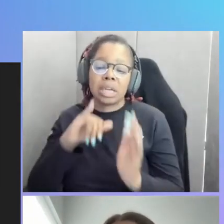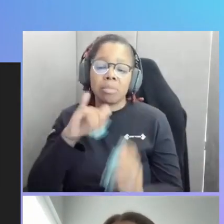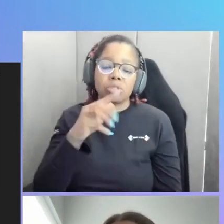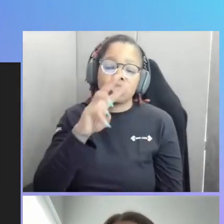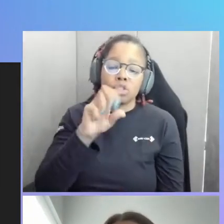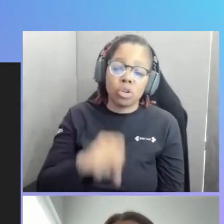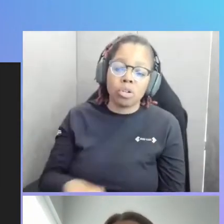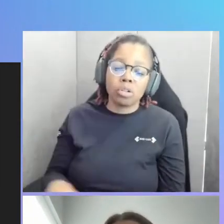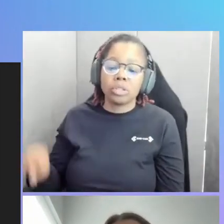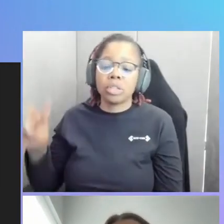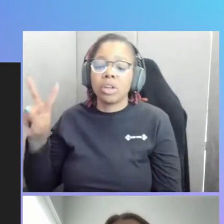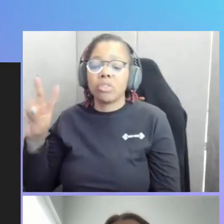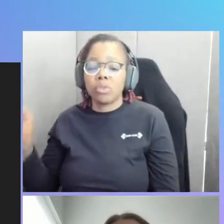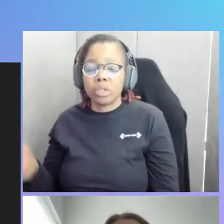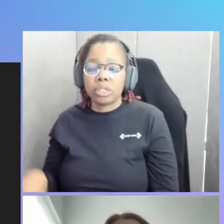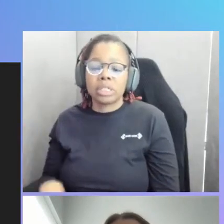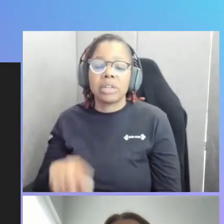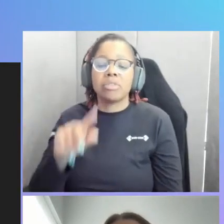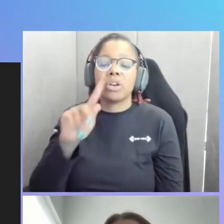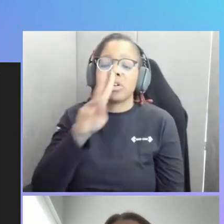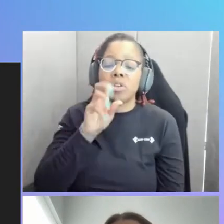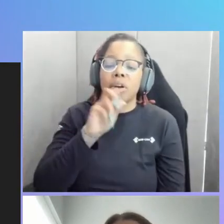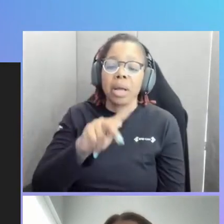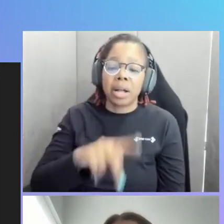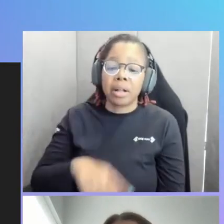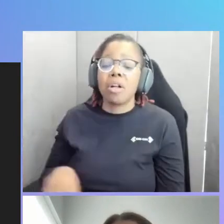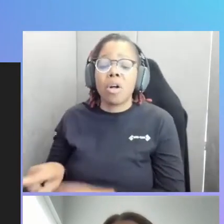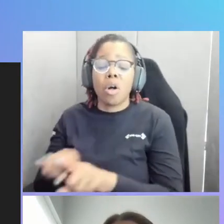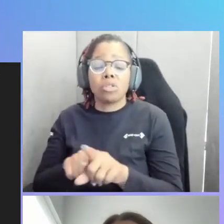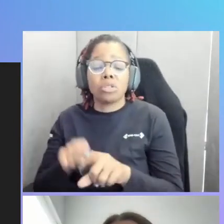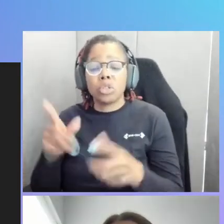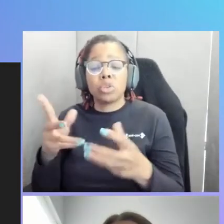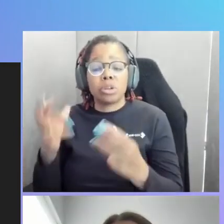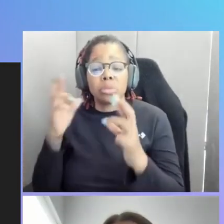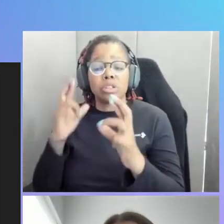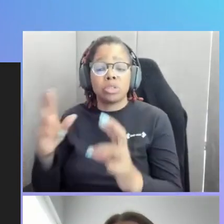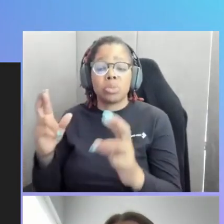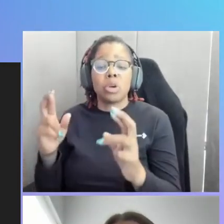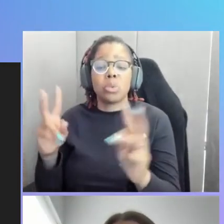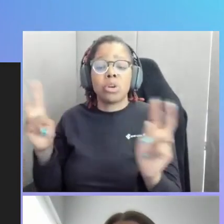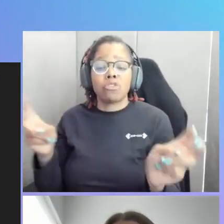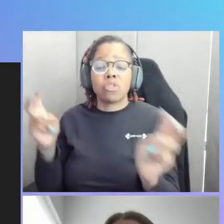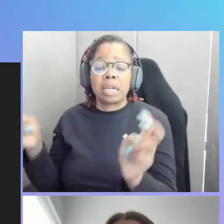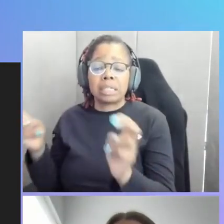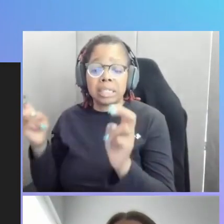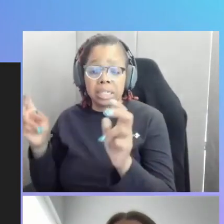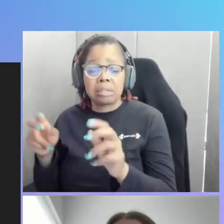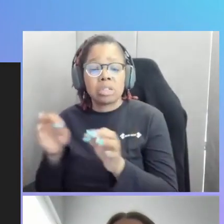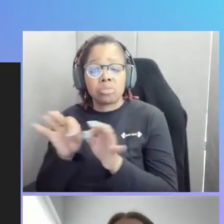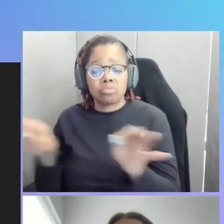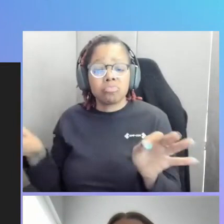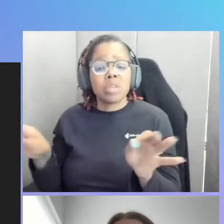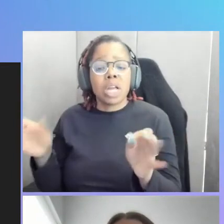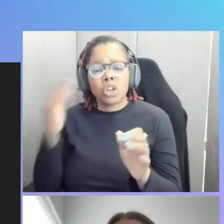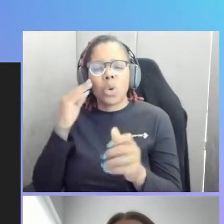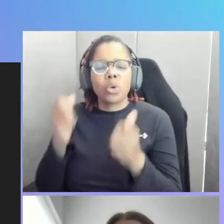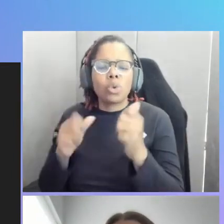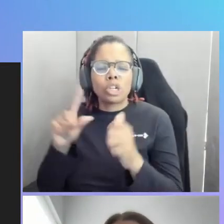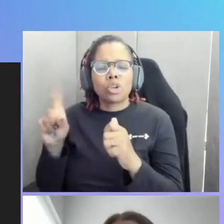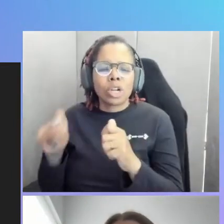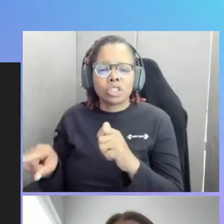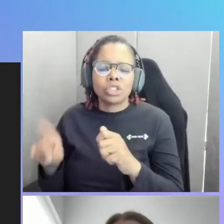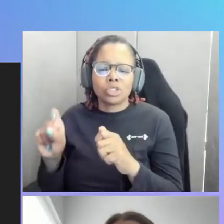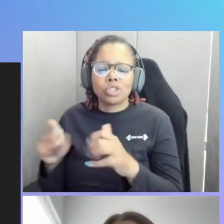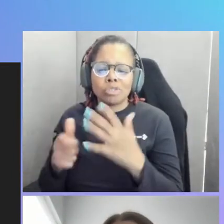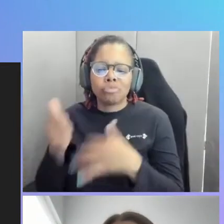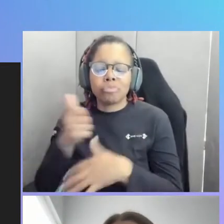VoiceOver, or Android TalkBack. And you're also going to want to be respectful when phrasing questions and knowing the right questions to ask. The reason for this